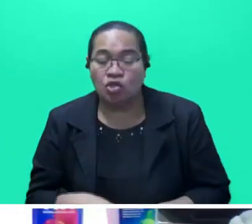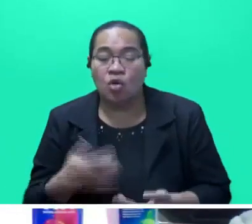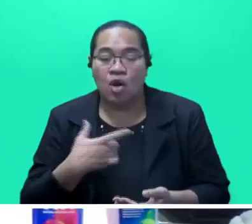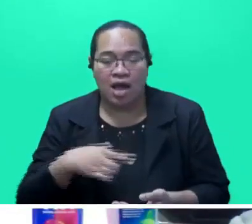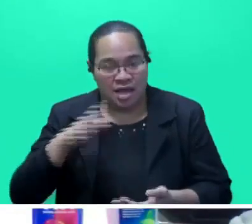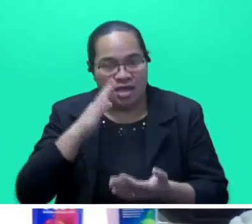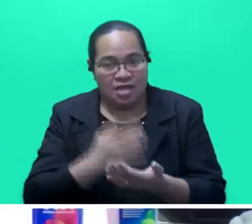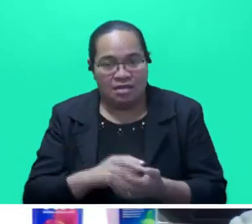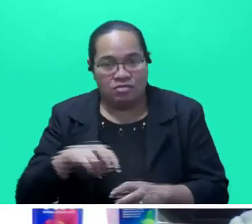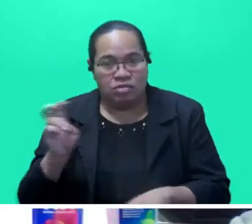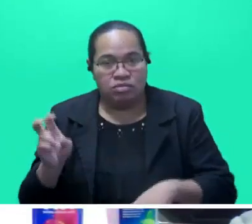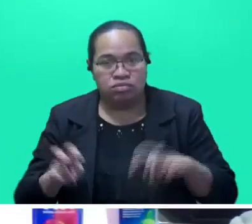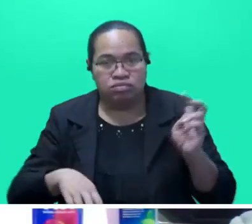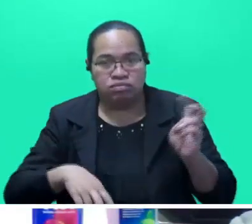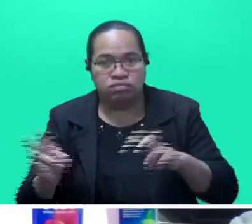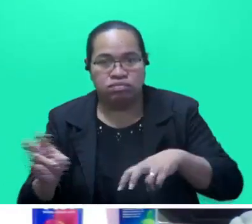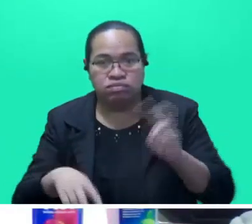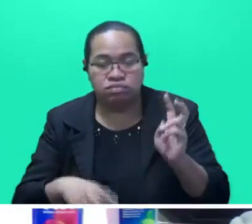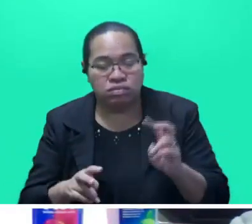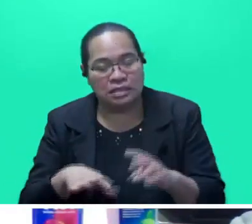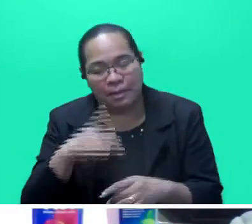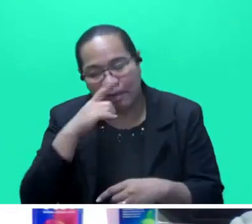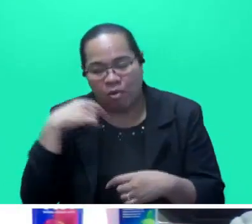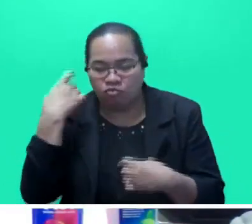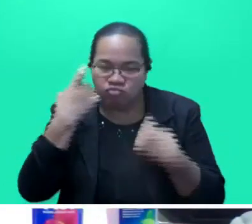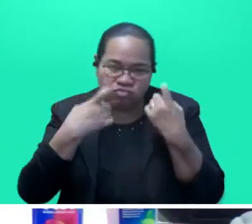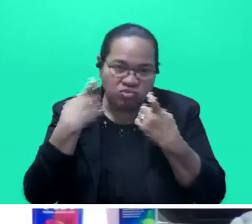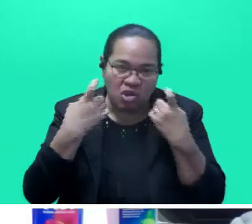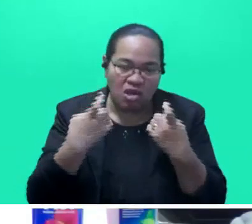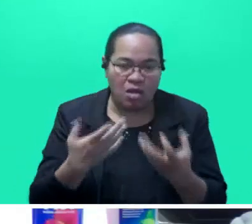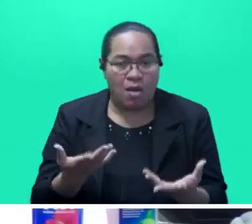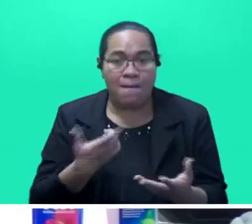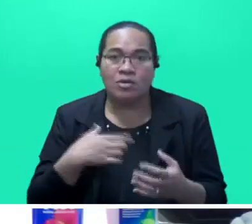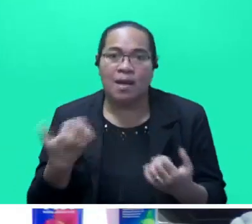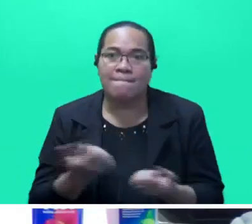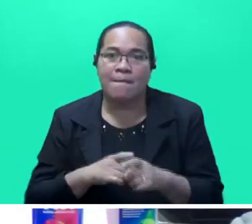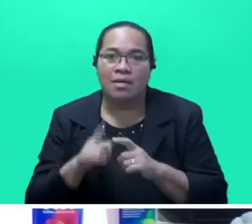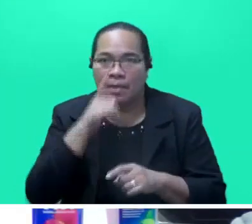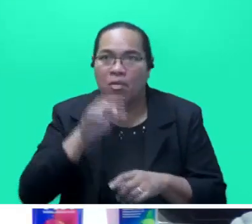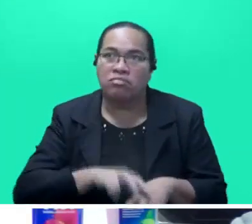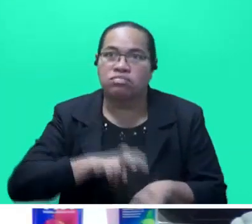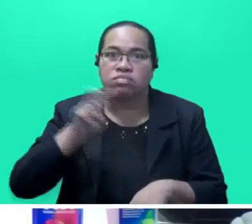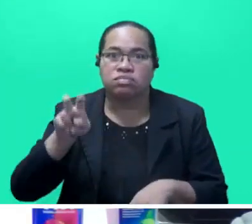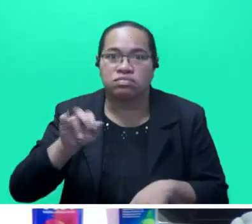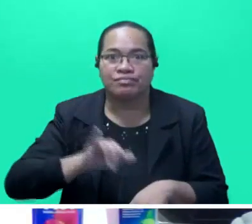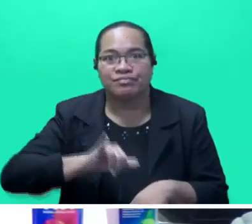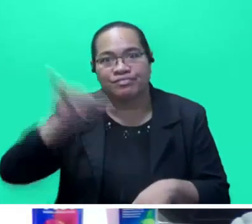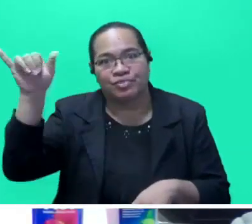was considered an area of concern, given the international benchmark ratio of 1:5 correctional officers per